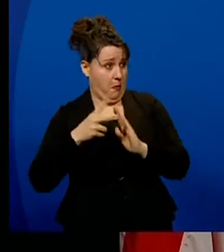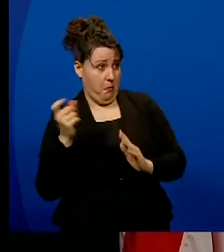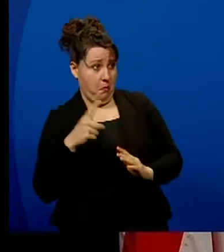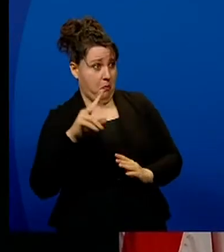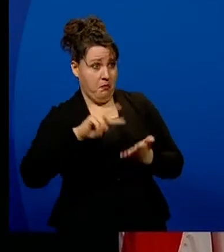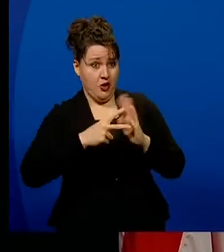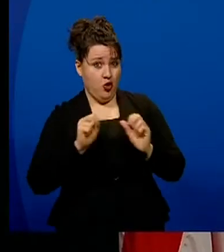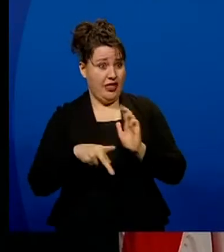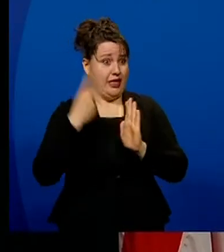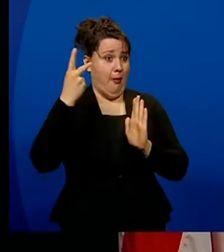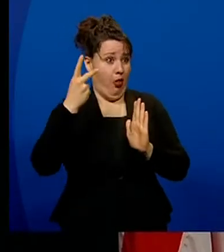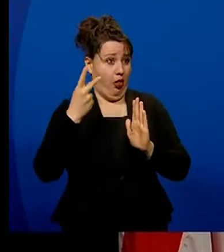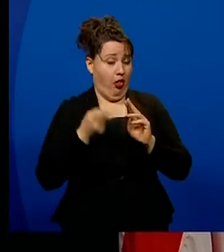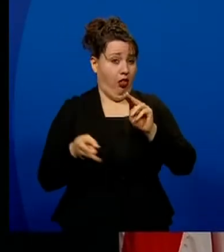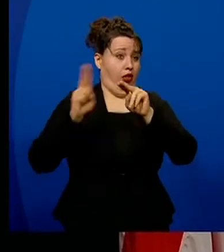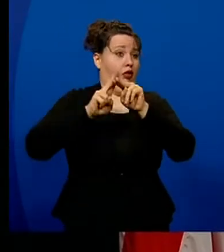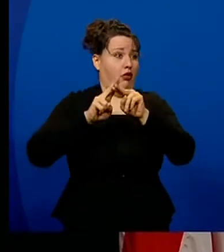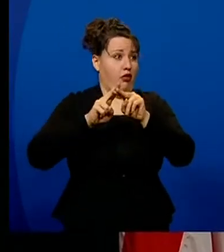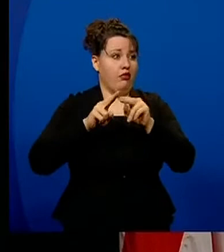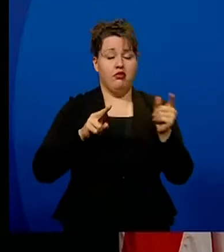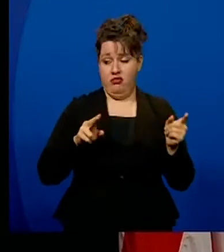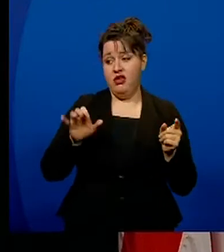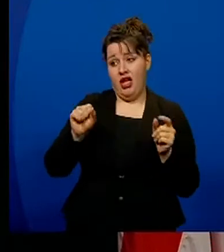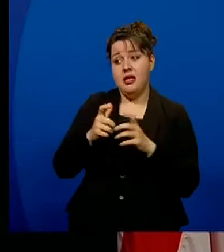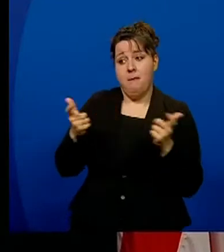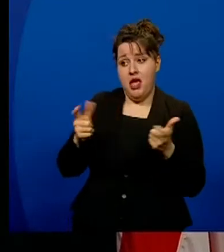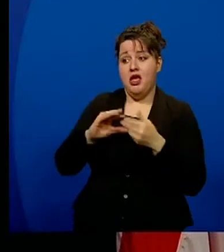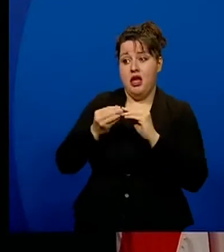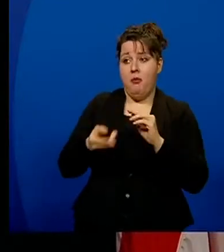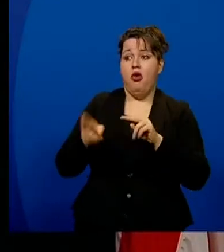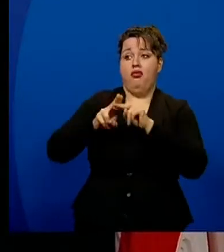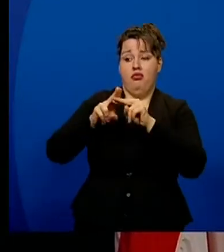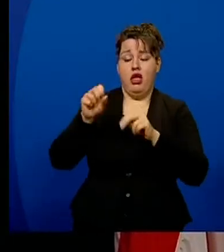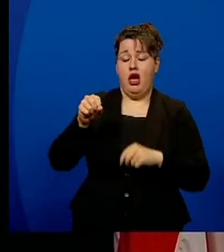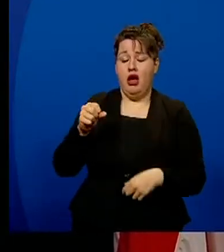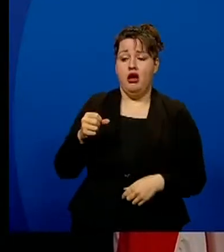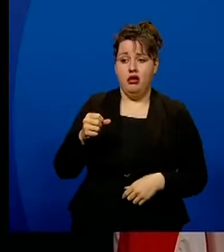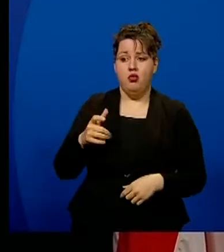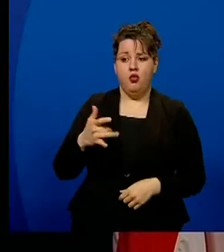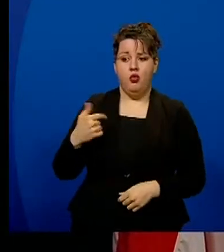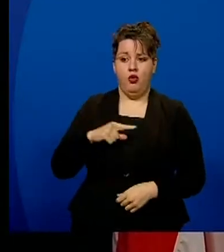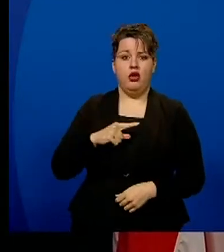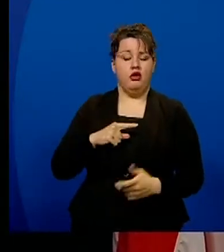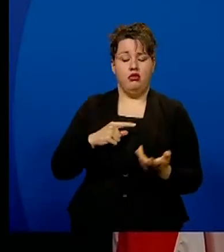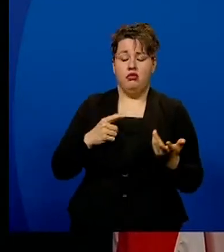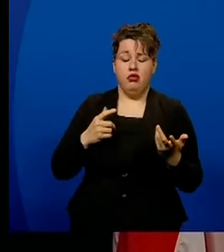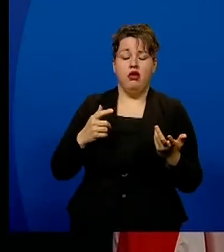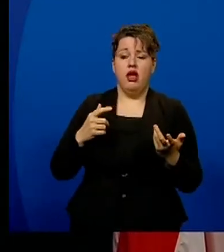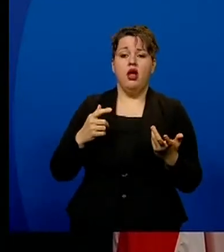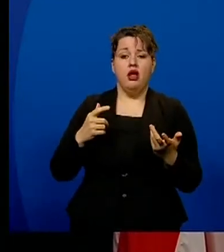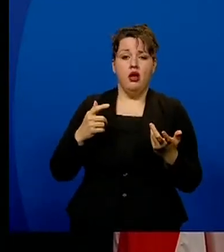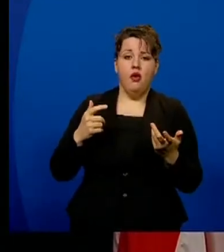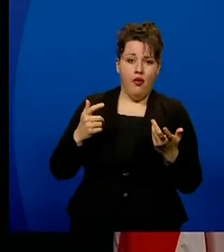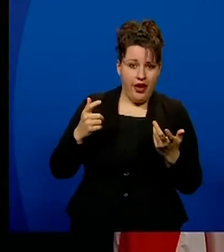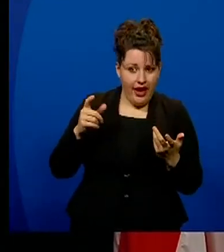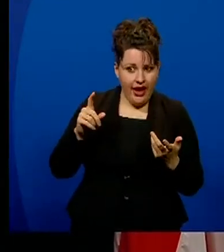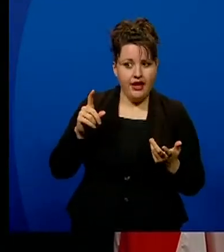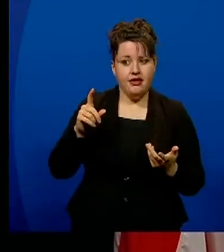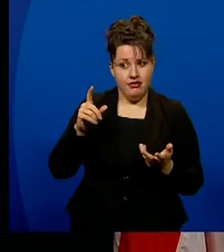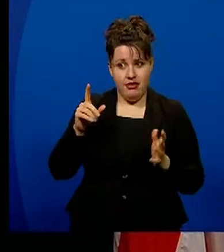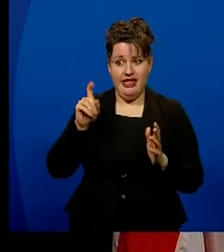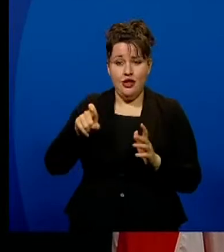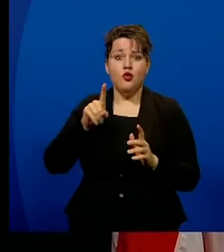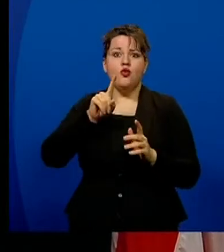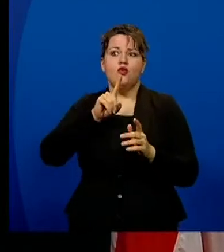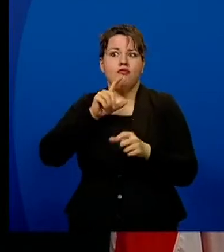like they're talking about doubling or even, I mean, if you're talking. it's significant. Yeah, okay. Yeah. Okay, well, okay, that just gives us- it needs to be a reality.